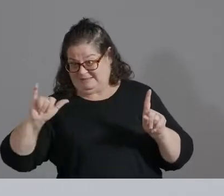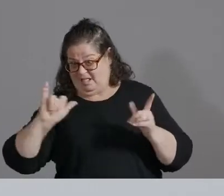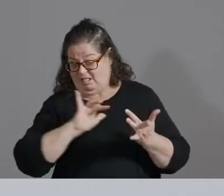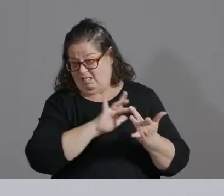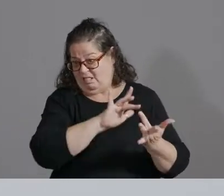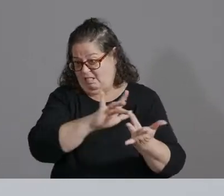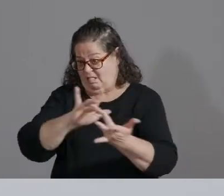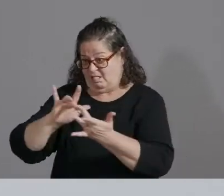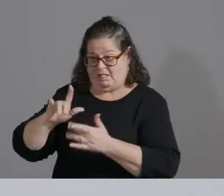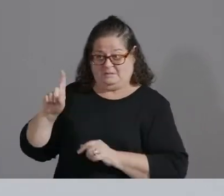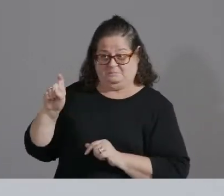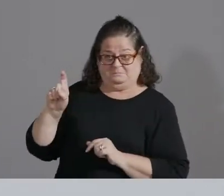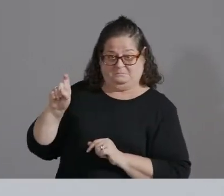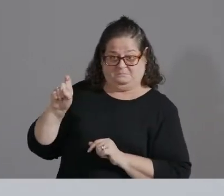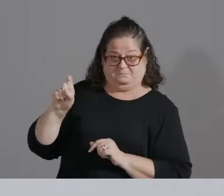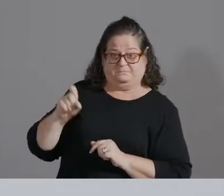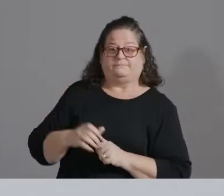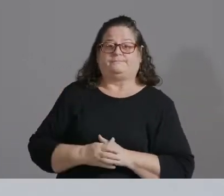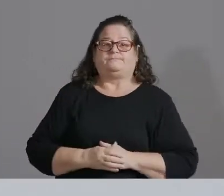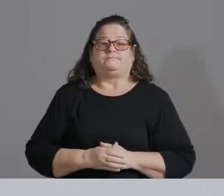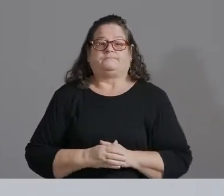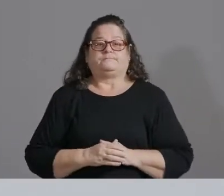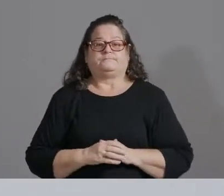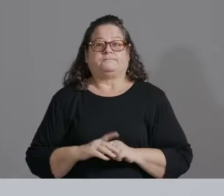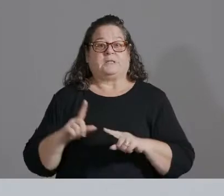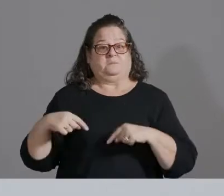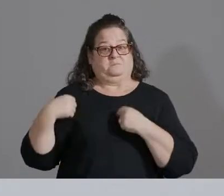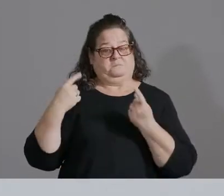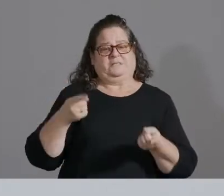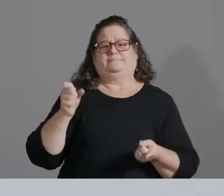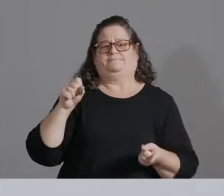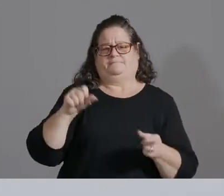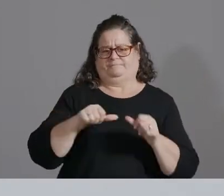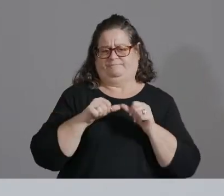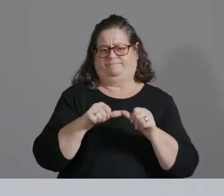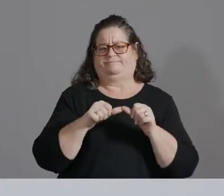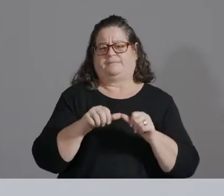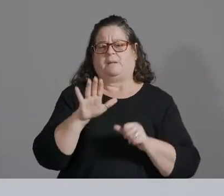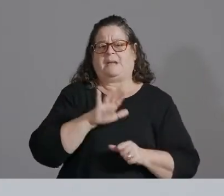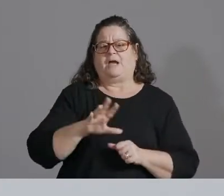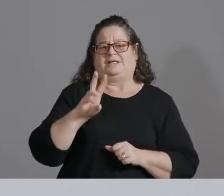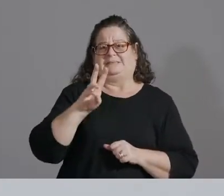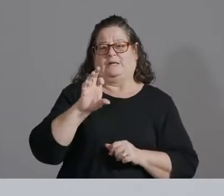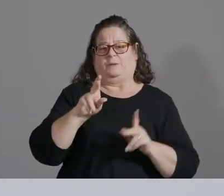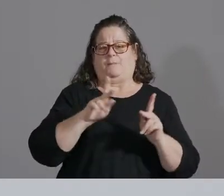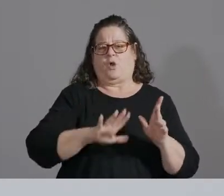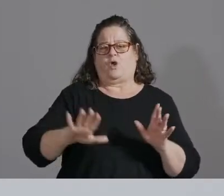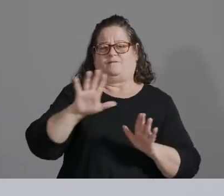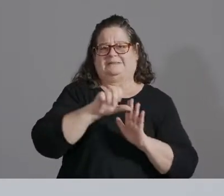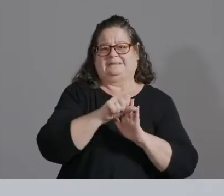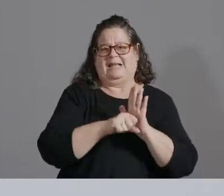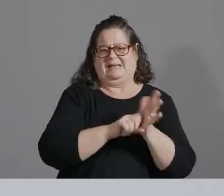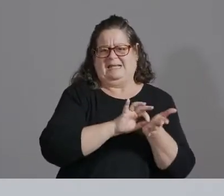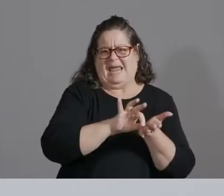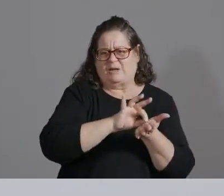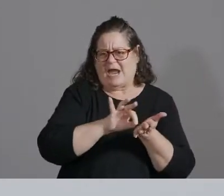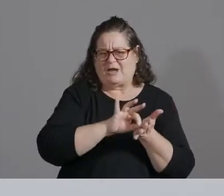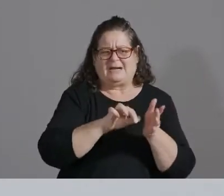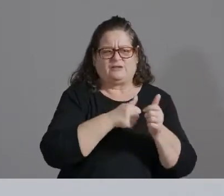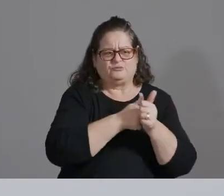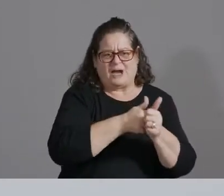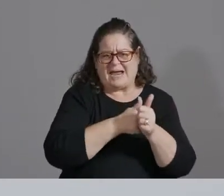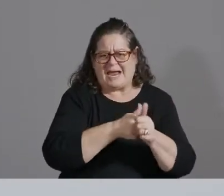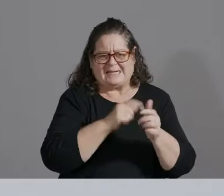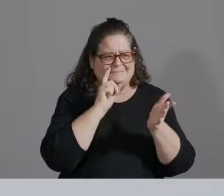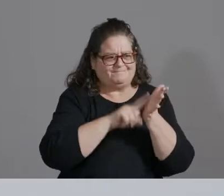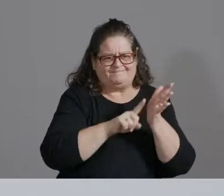we've got about 600 people that do contact tracing. We diverted several of those, though, to help us with our call